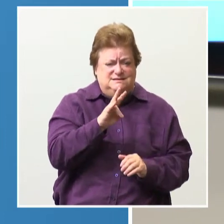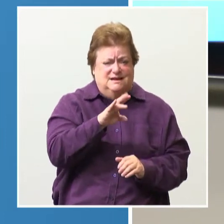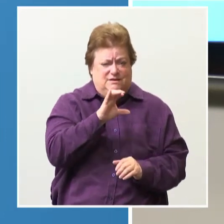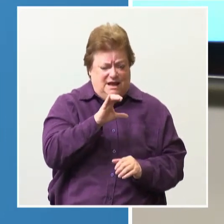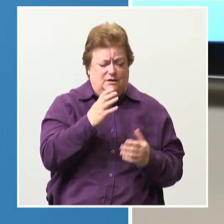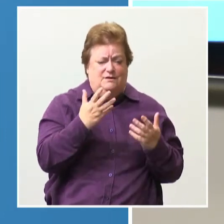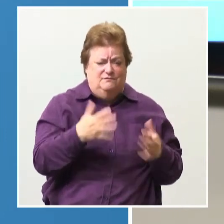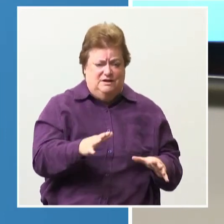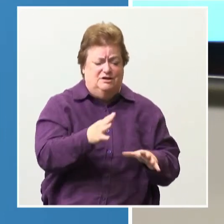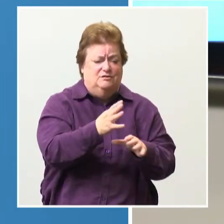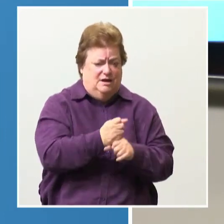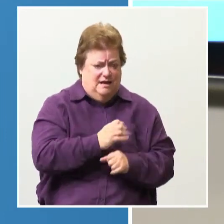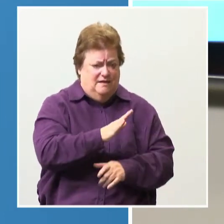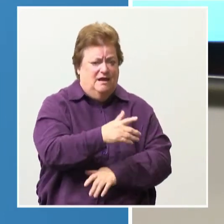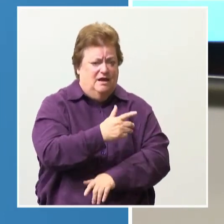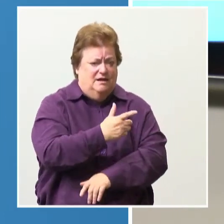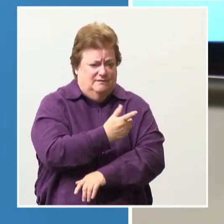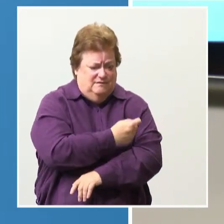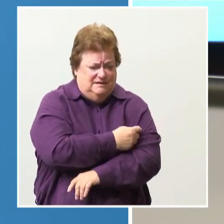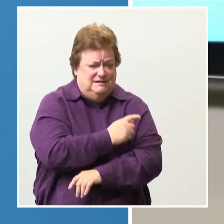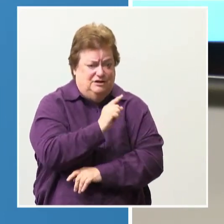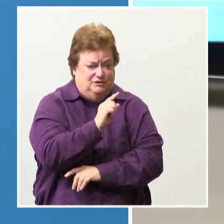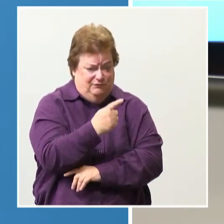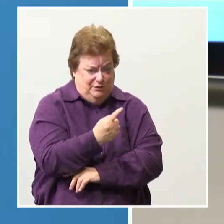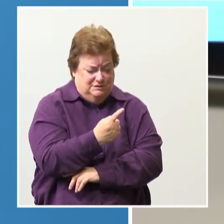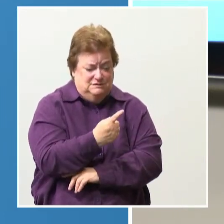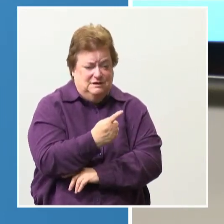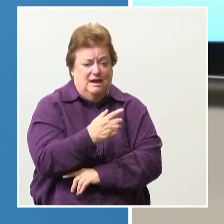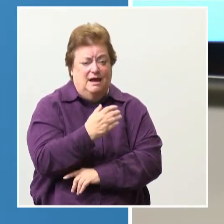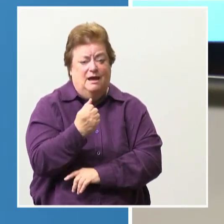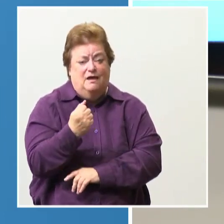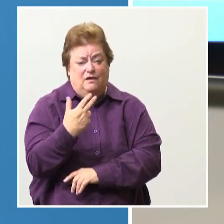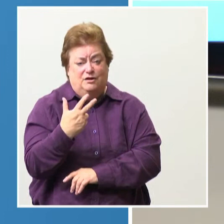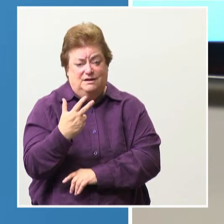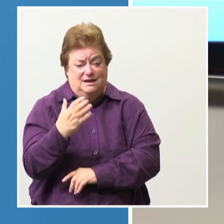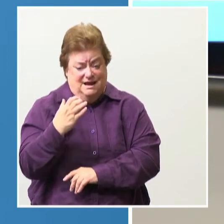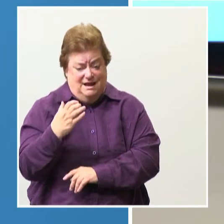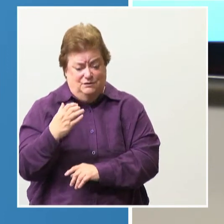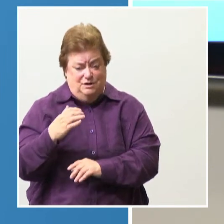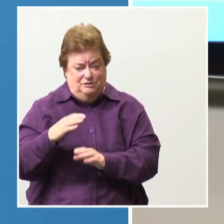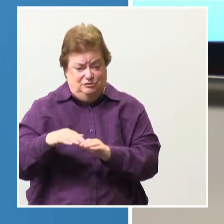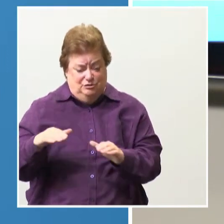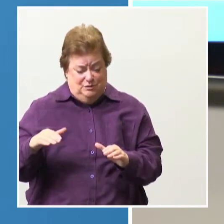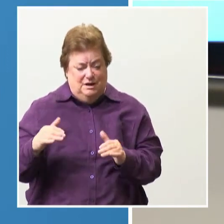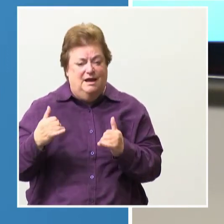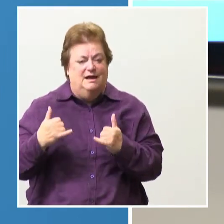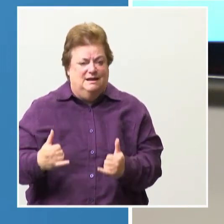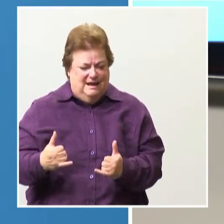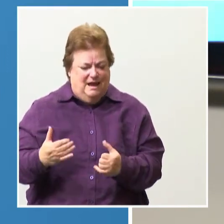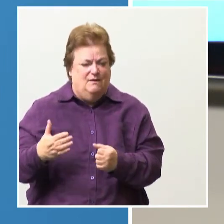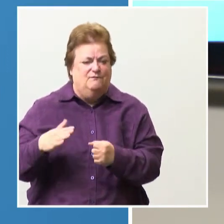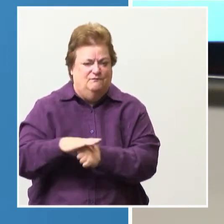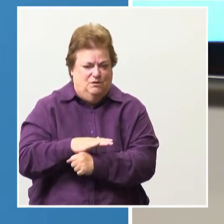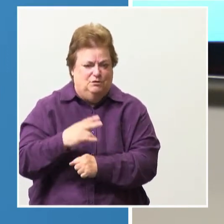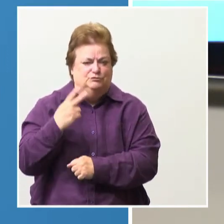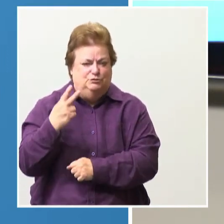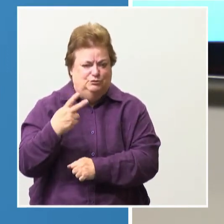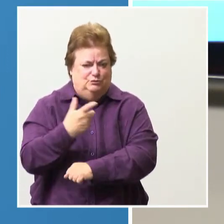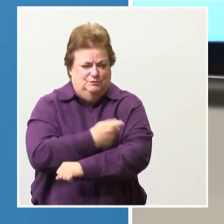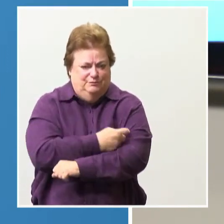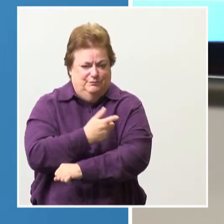been received a first dose, and more than 1,300 children in that age group are now fully